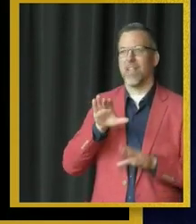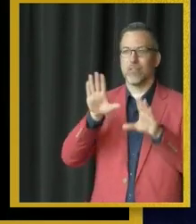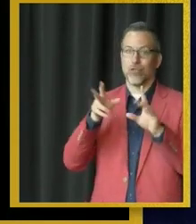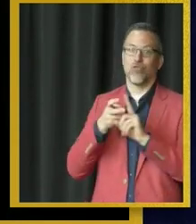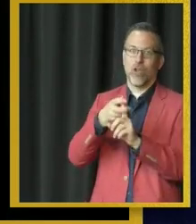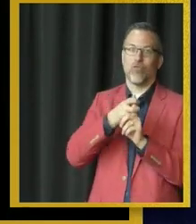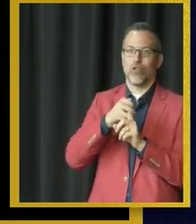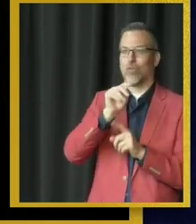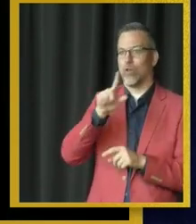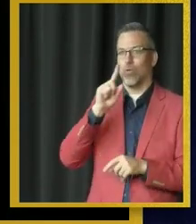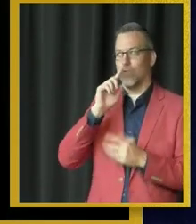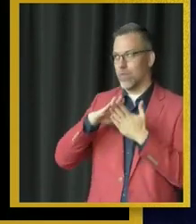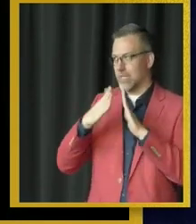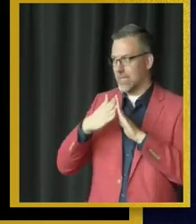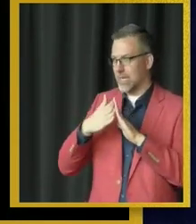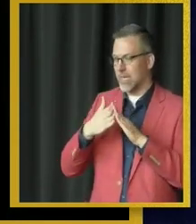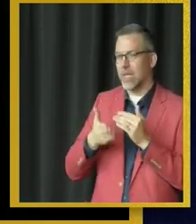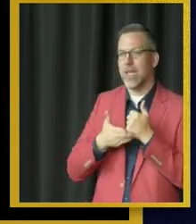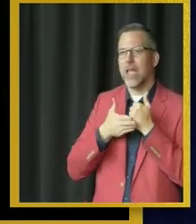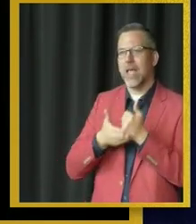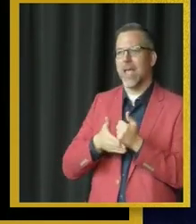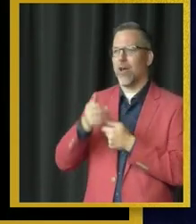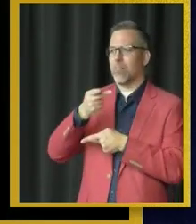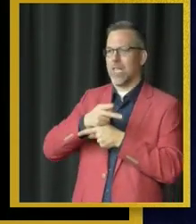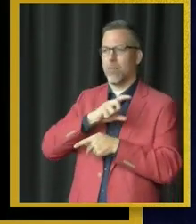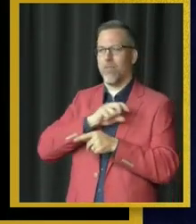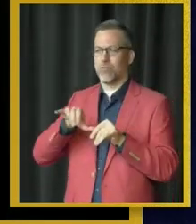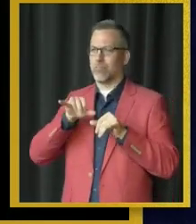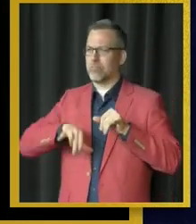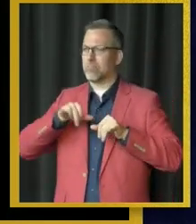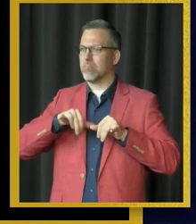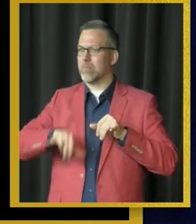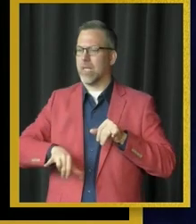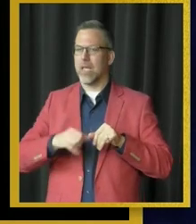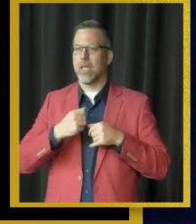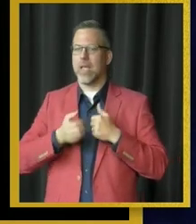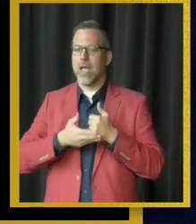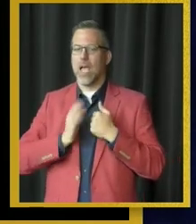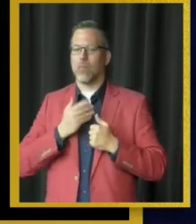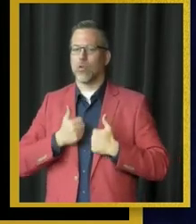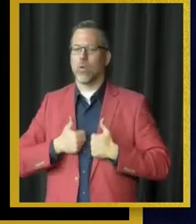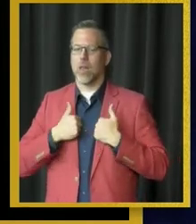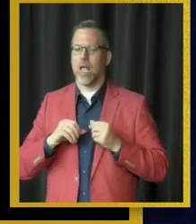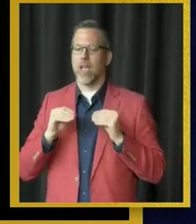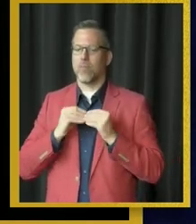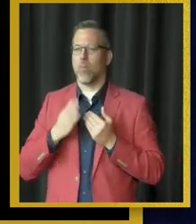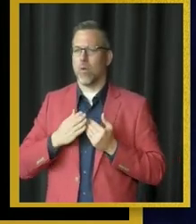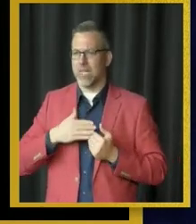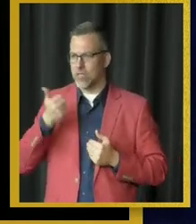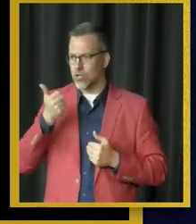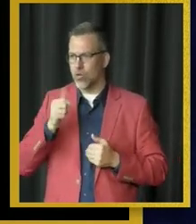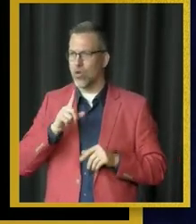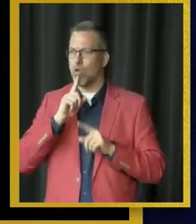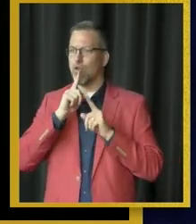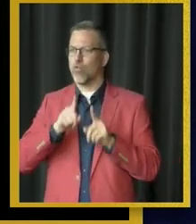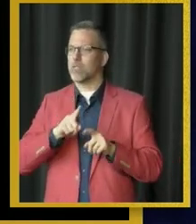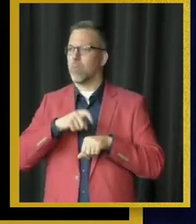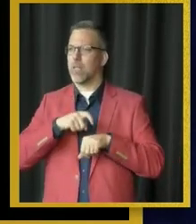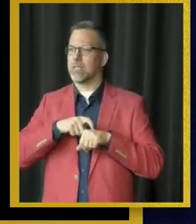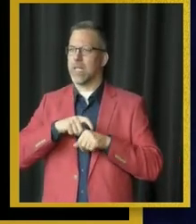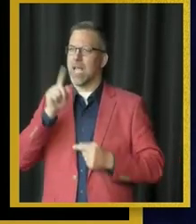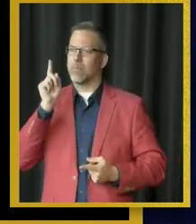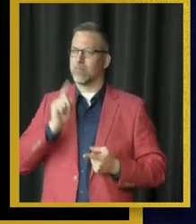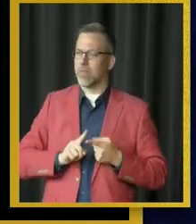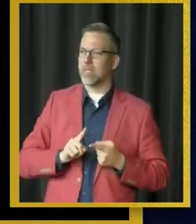city. It helps with retention because it makes officers' lives easier, and it makes response times faster because we